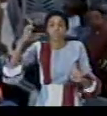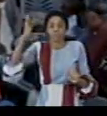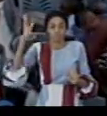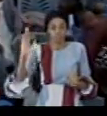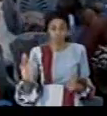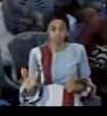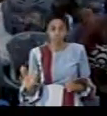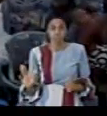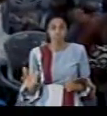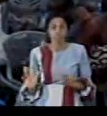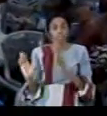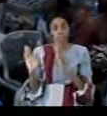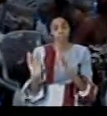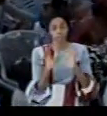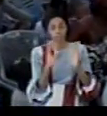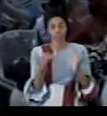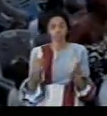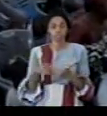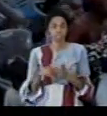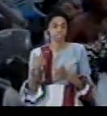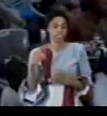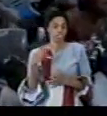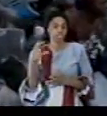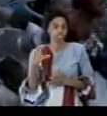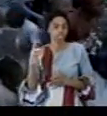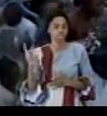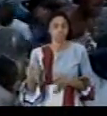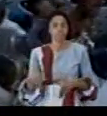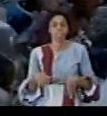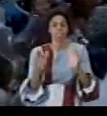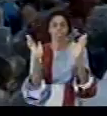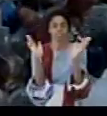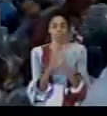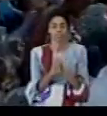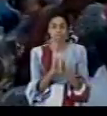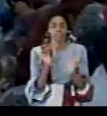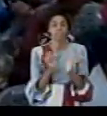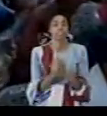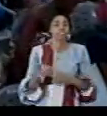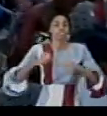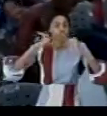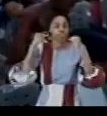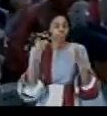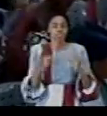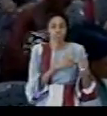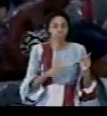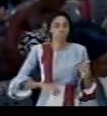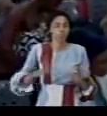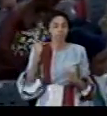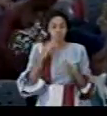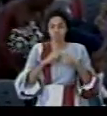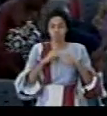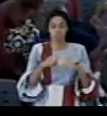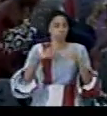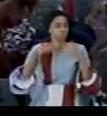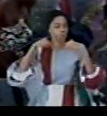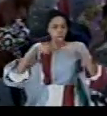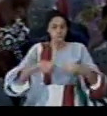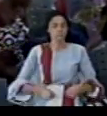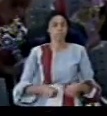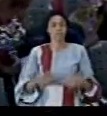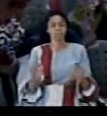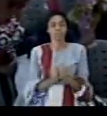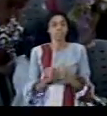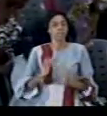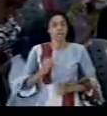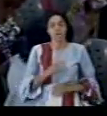and more of divine direction. Pray for them, that the strength of the Lord will continue to abide with our GS, our Father in the Lord.